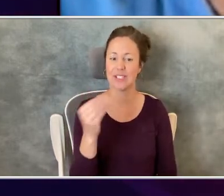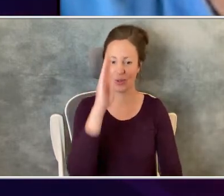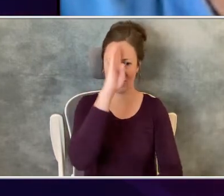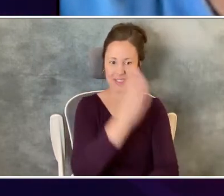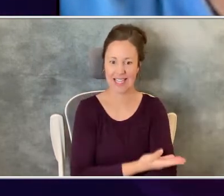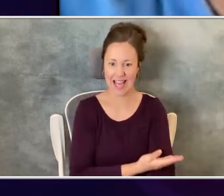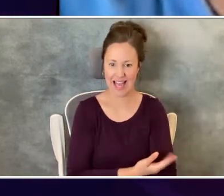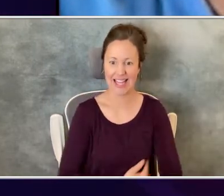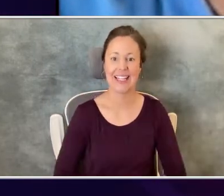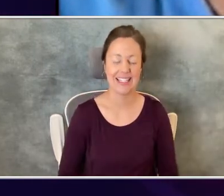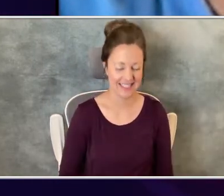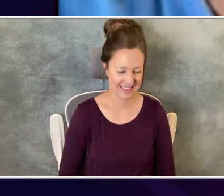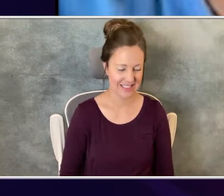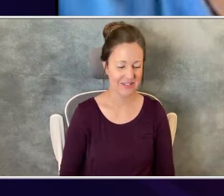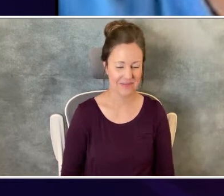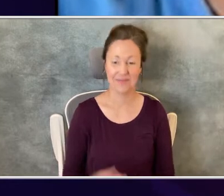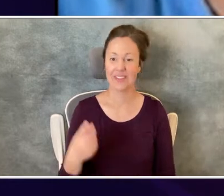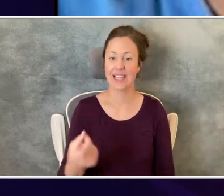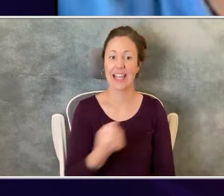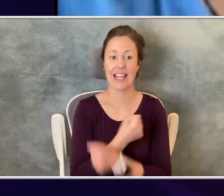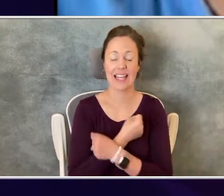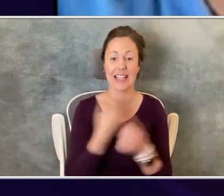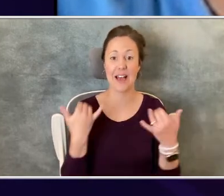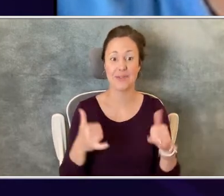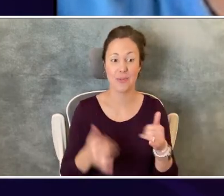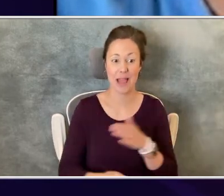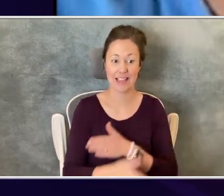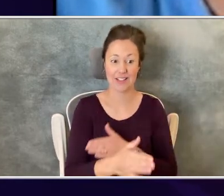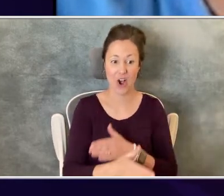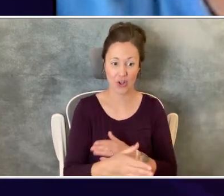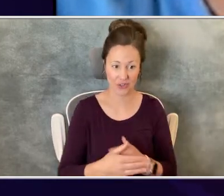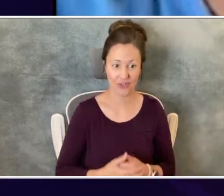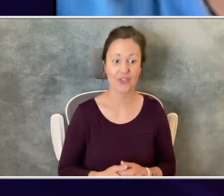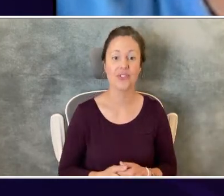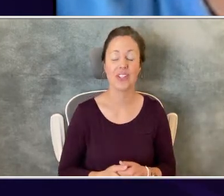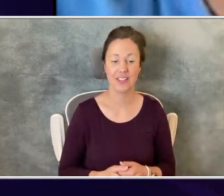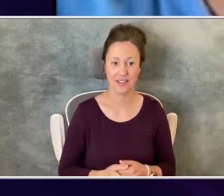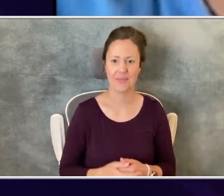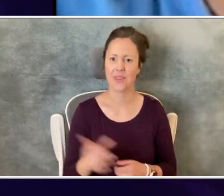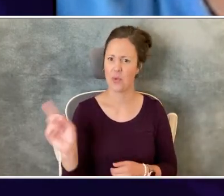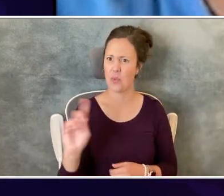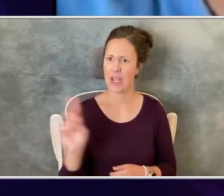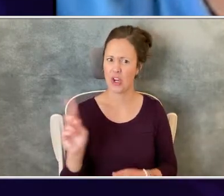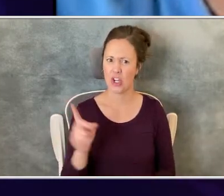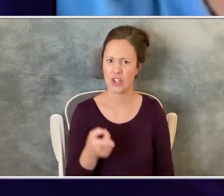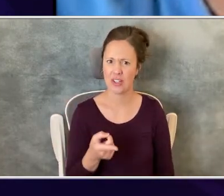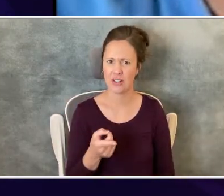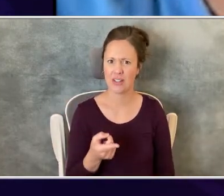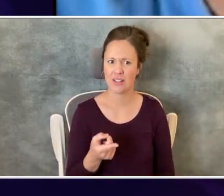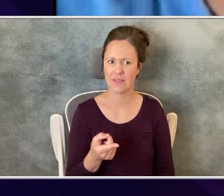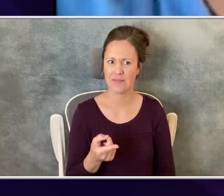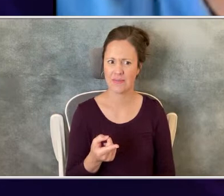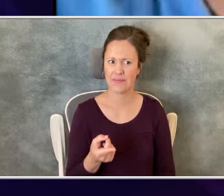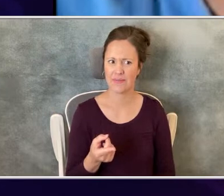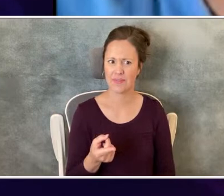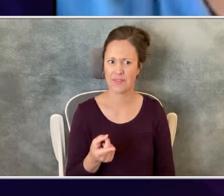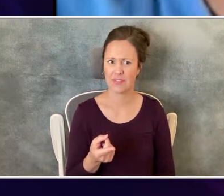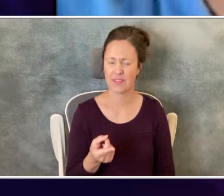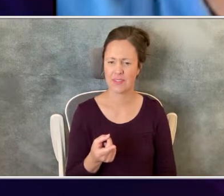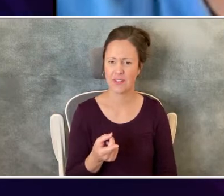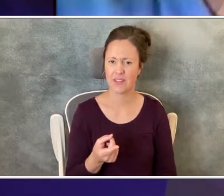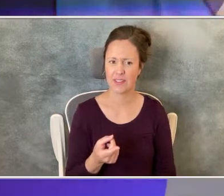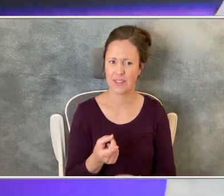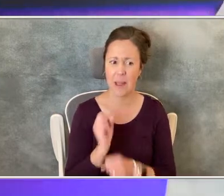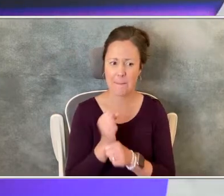likes to play soccer. And last I saw you, where are you here though? Yes. Where are you at a baseball game here?